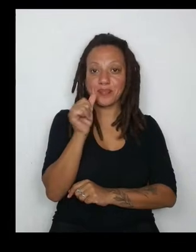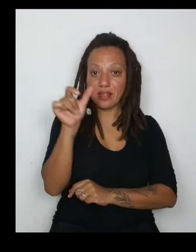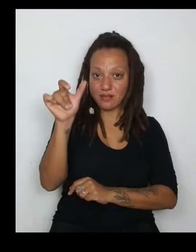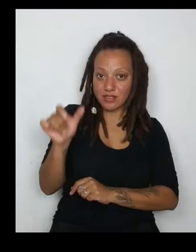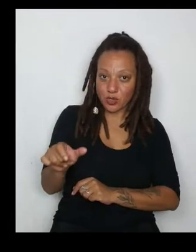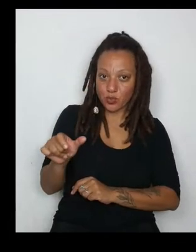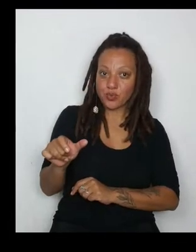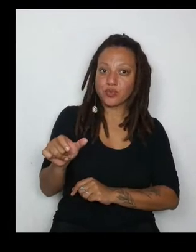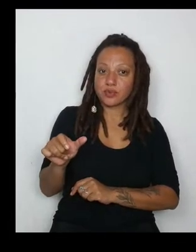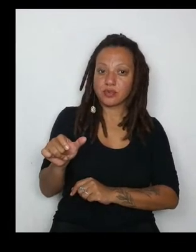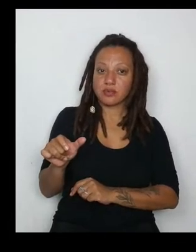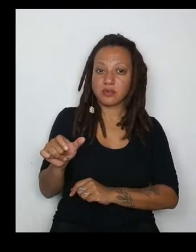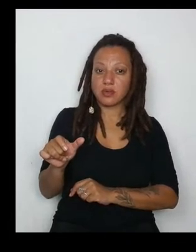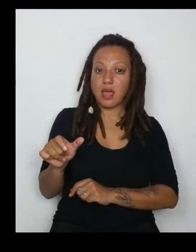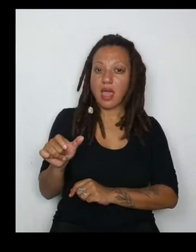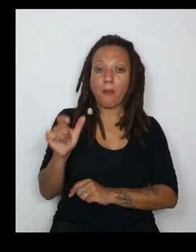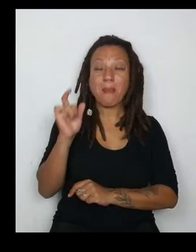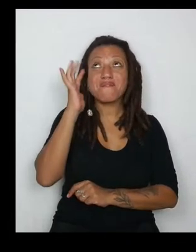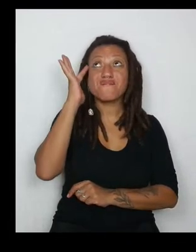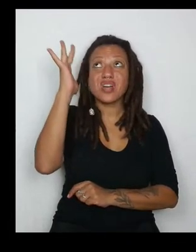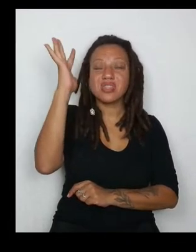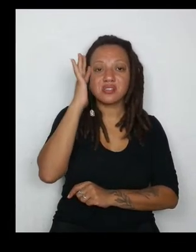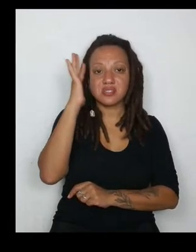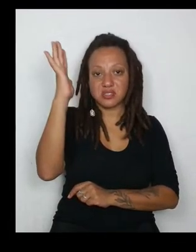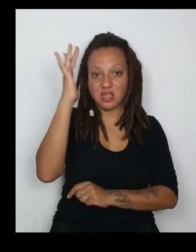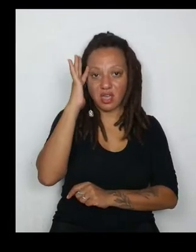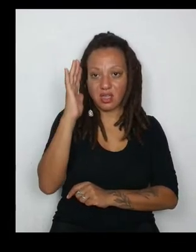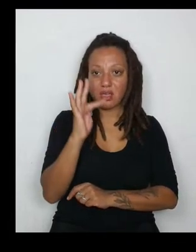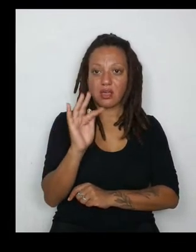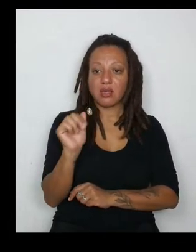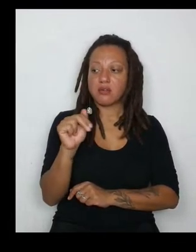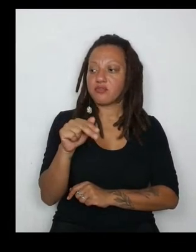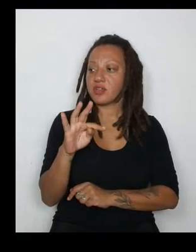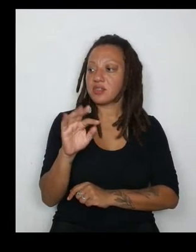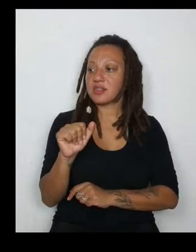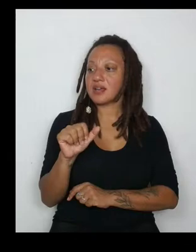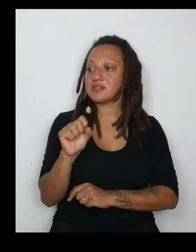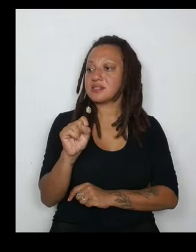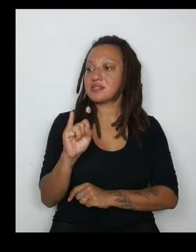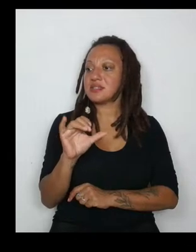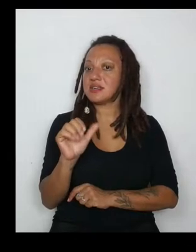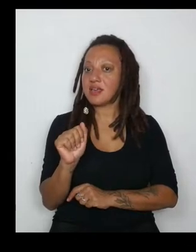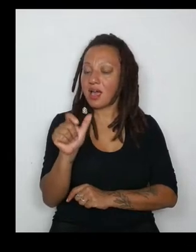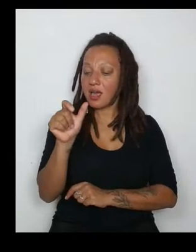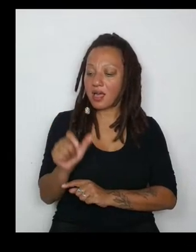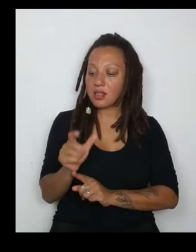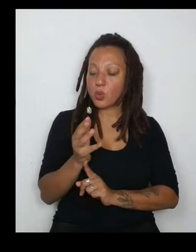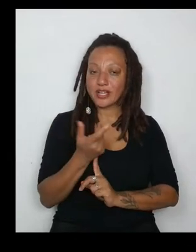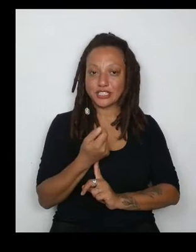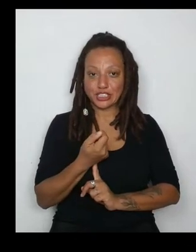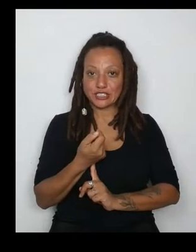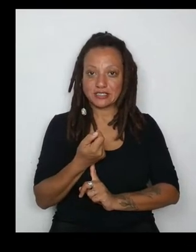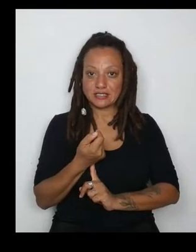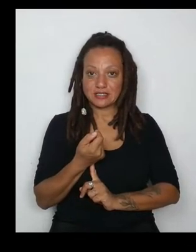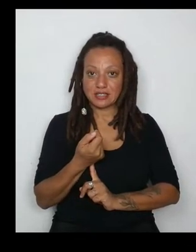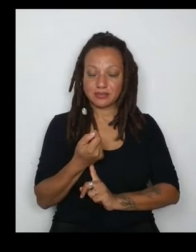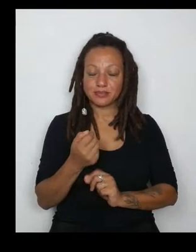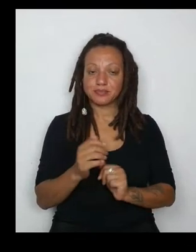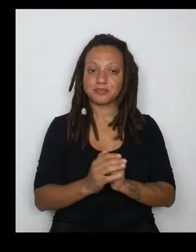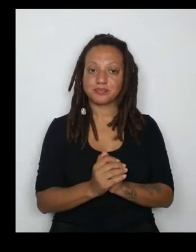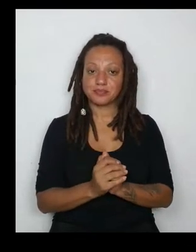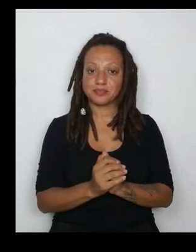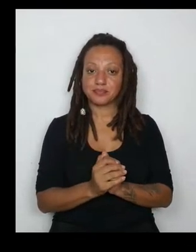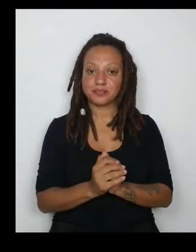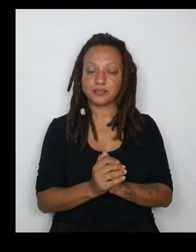fantasy of the artist whose origin and whose home remains very much um paris